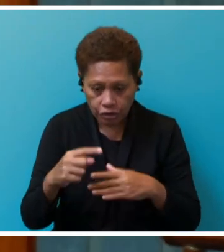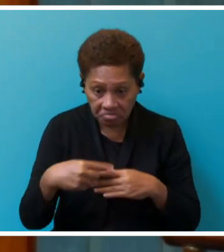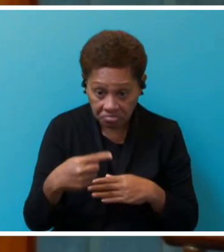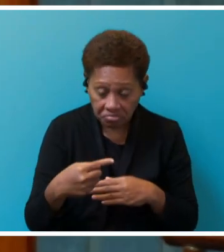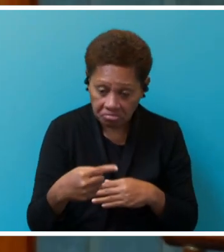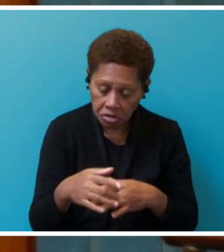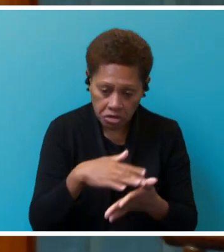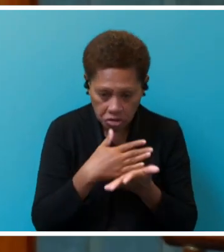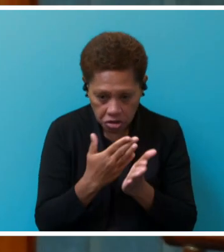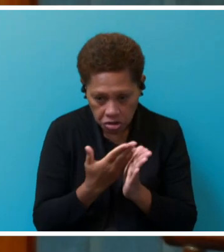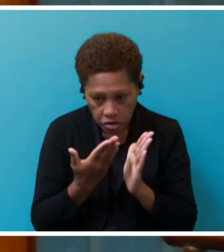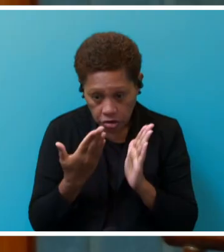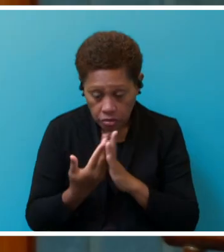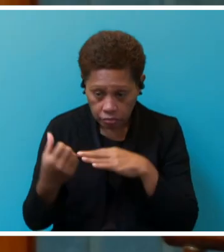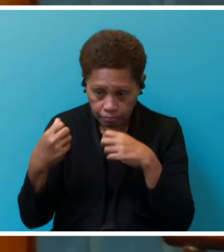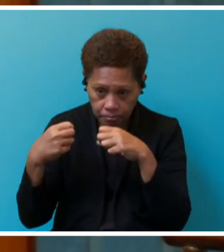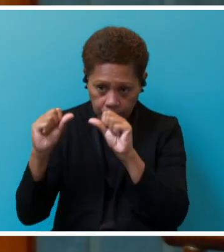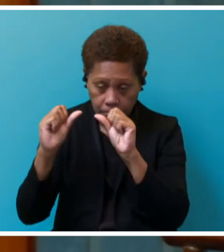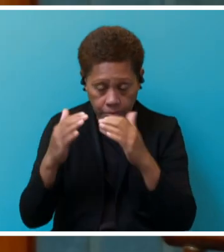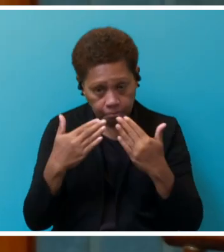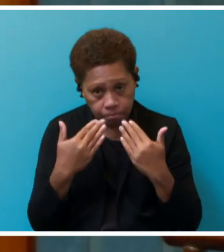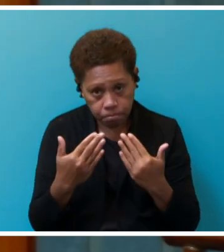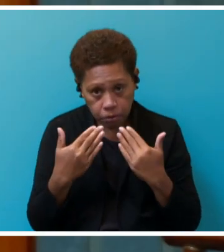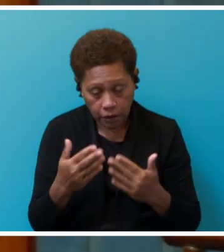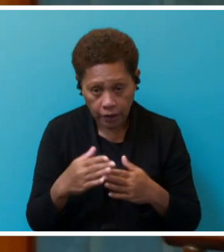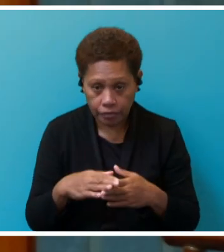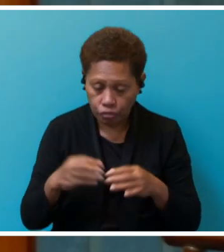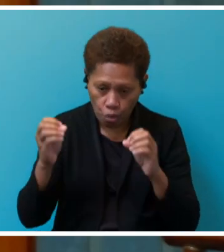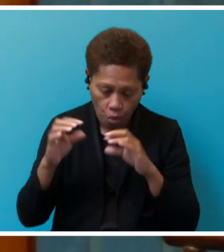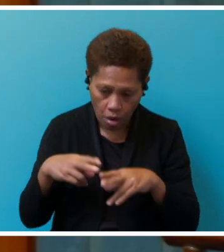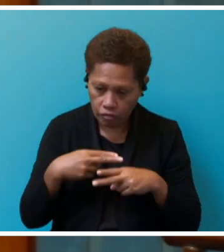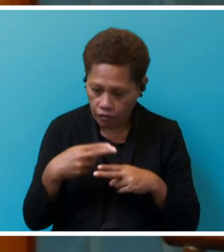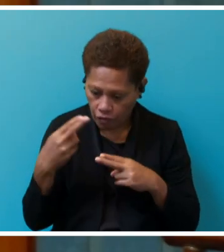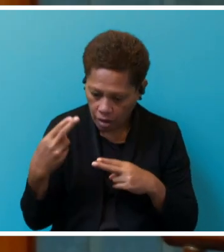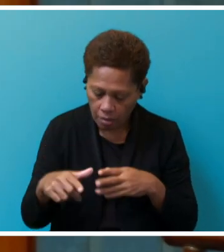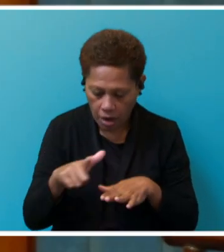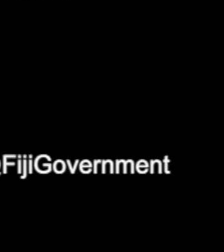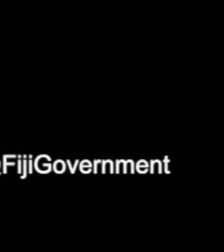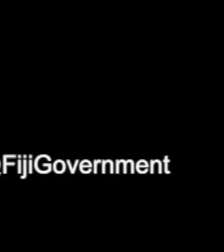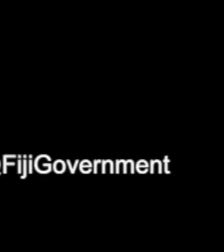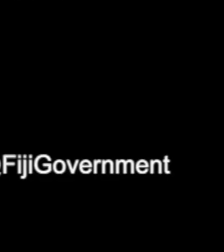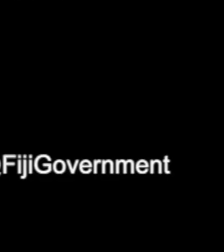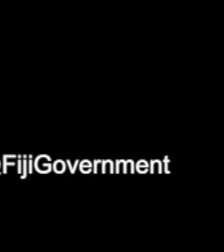shared success. Lavo levu, may God bless our farmers, our land, and our beloved Fiji. Natu.